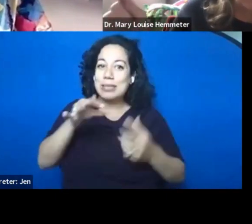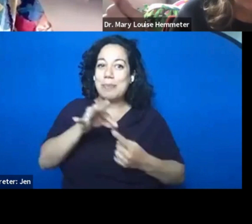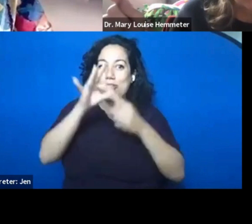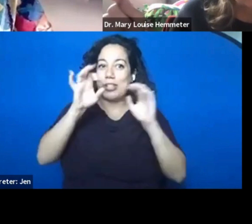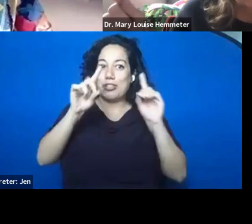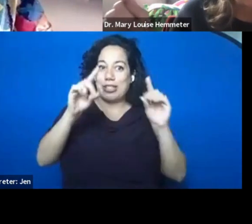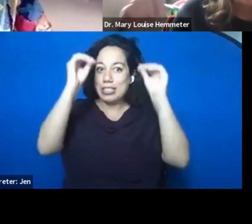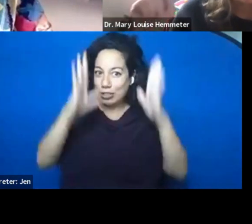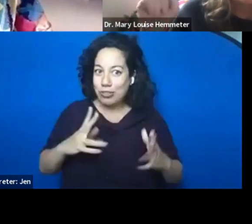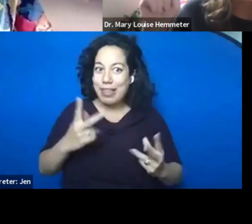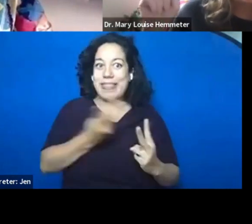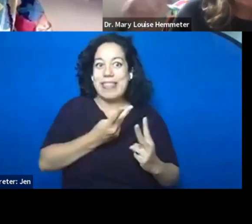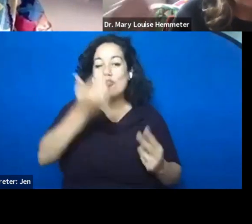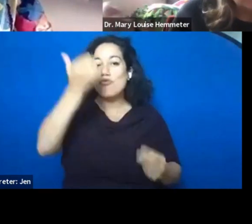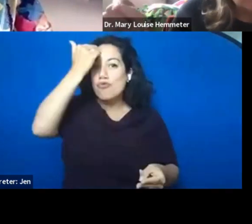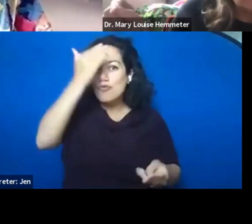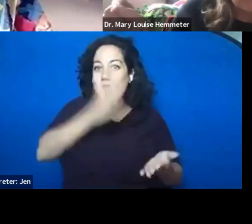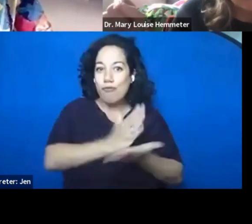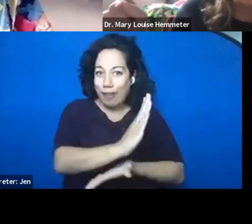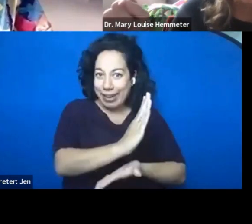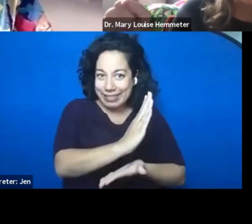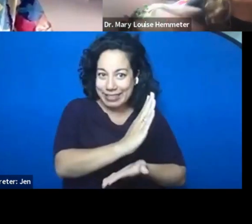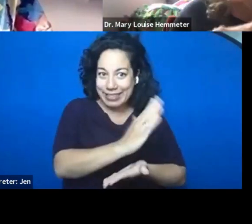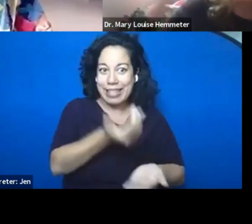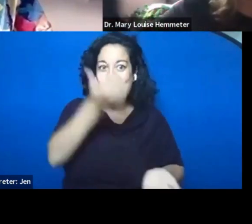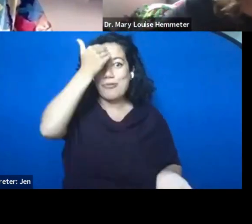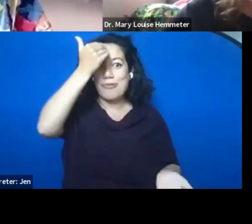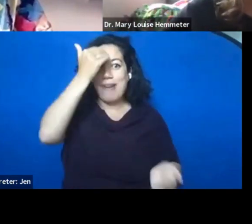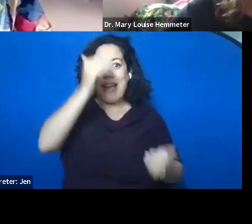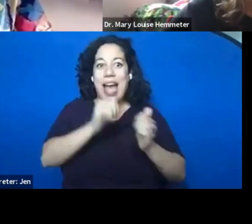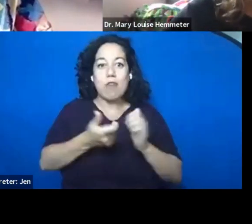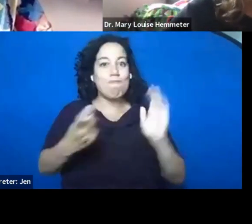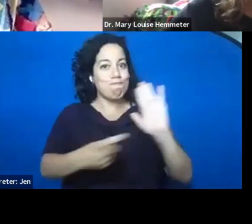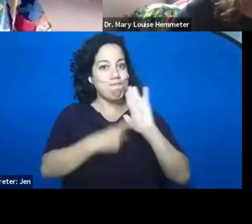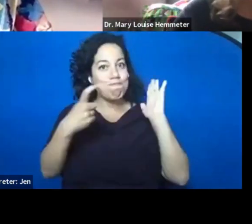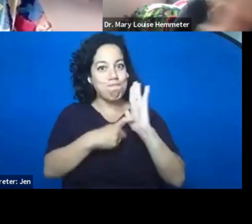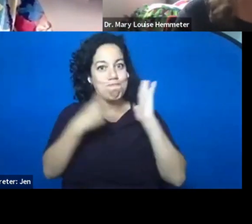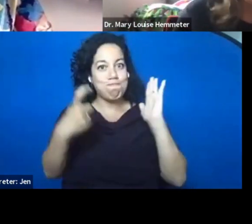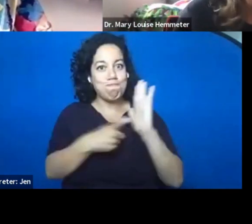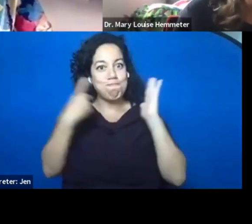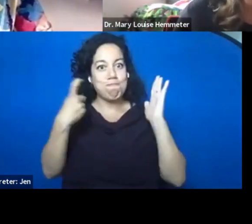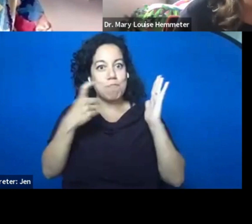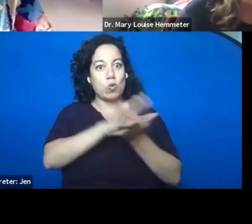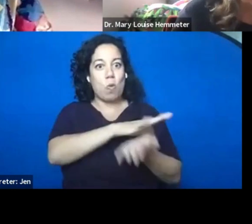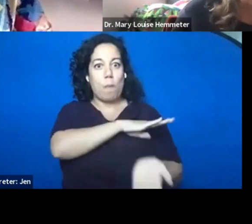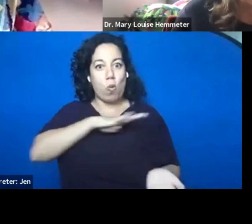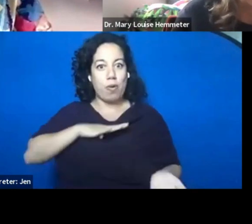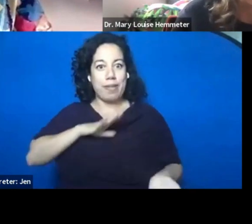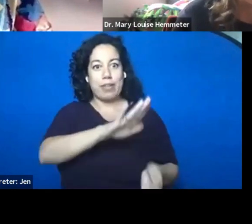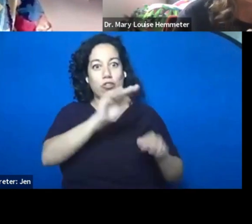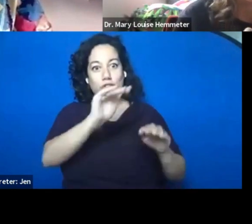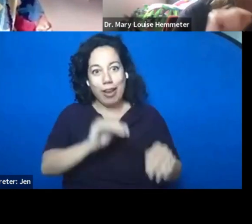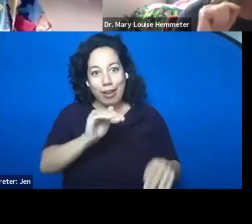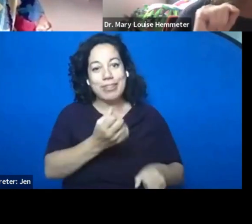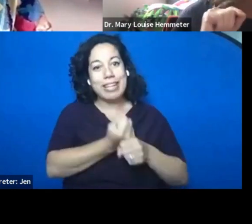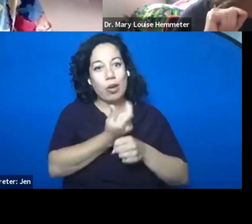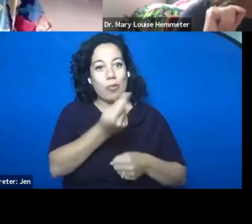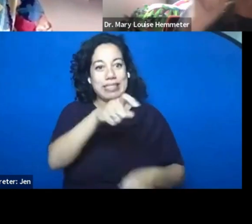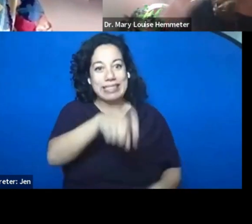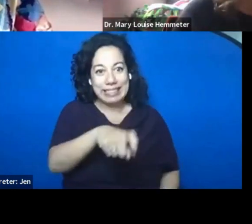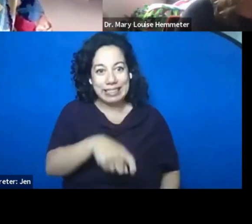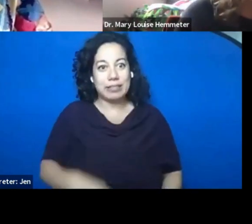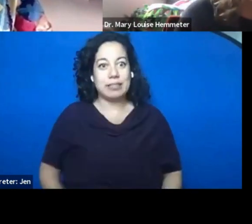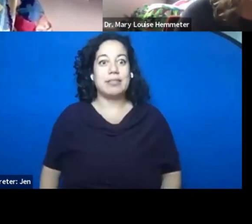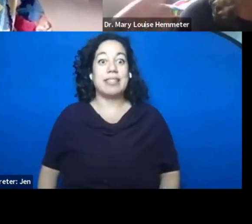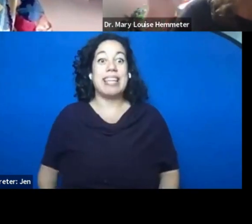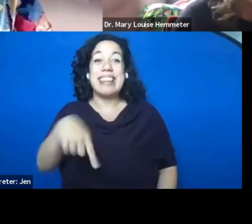their rights, and they knew how to demand to the school board that their kid get what they needed.